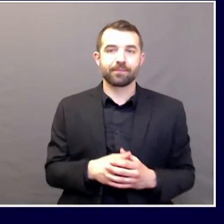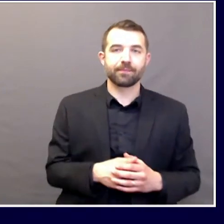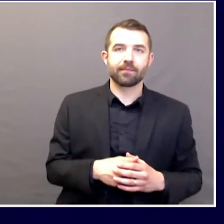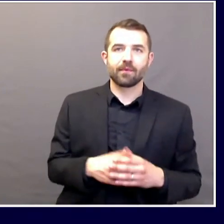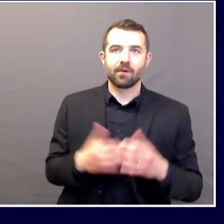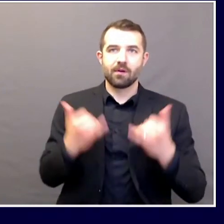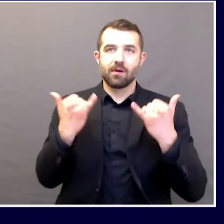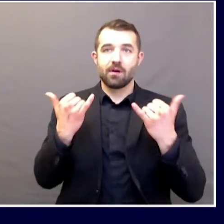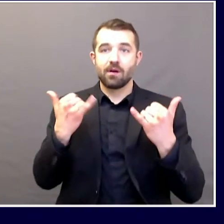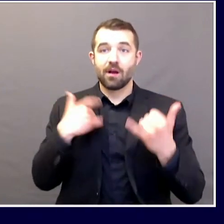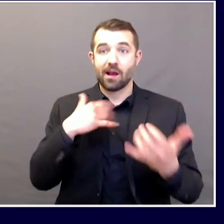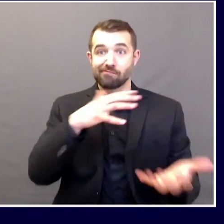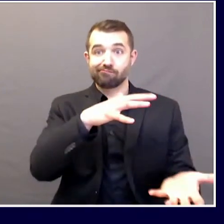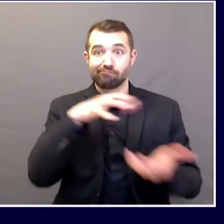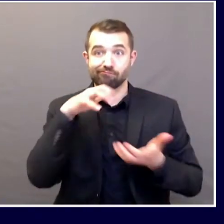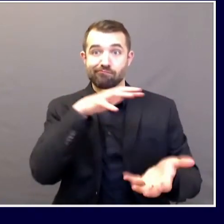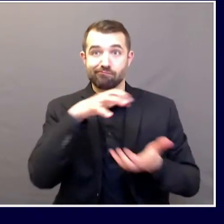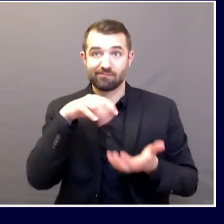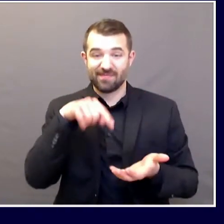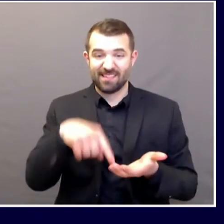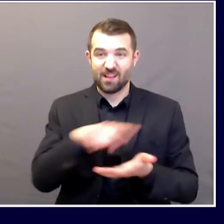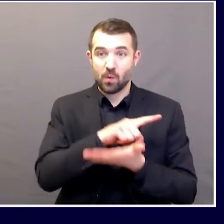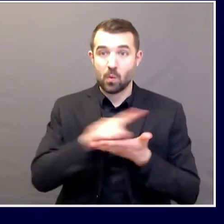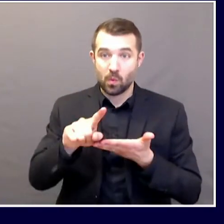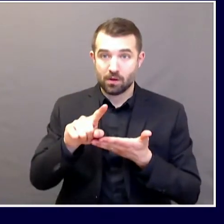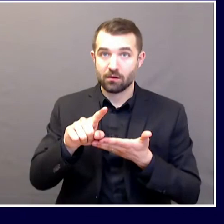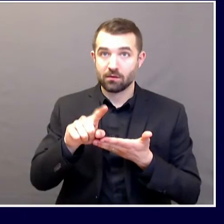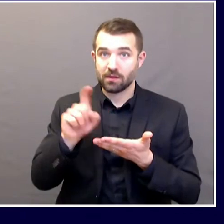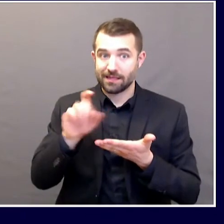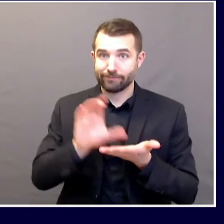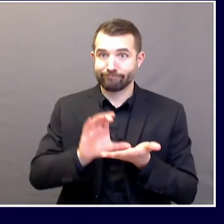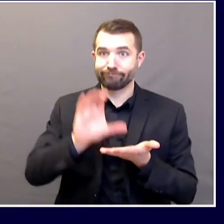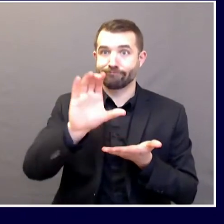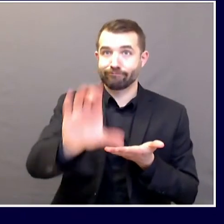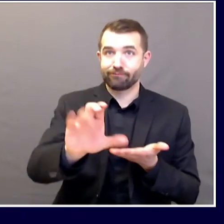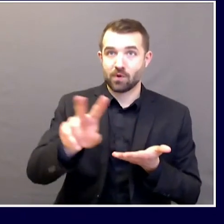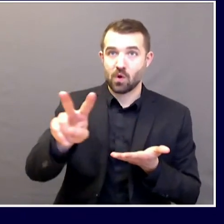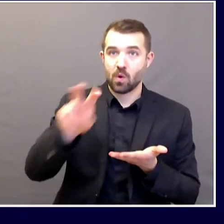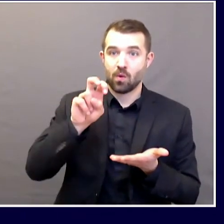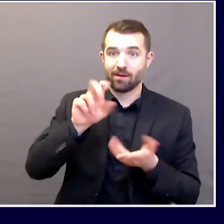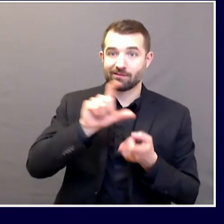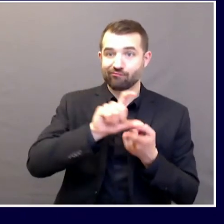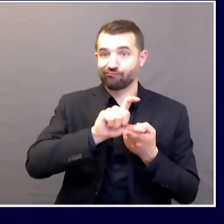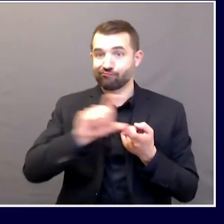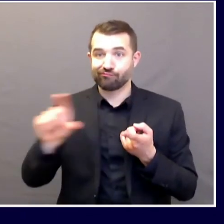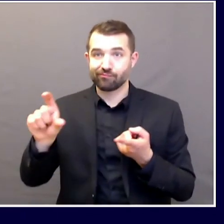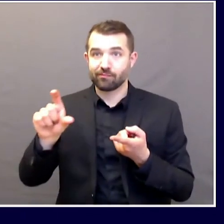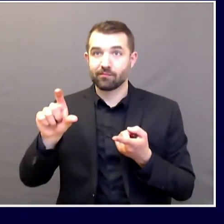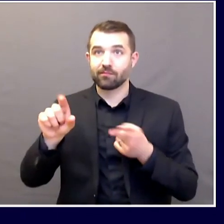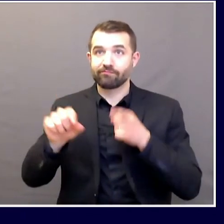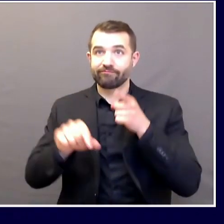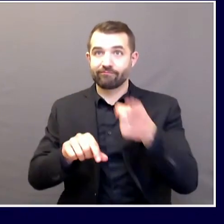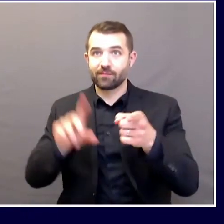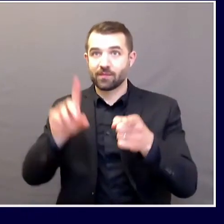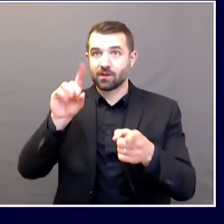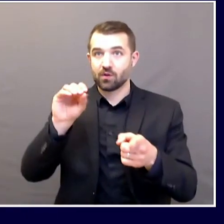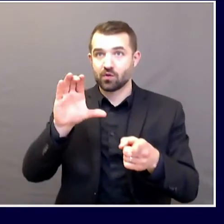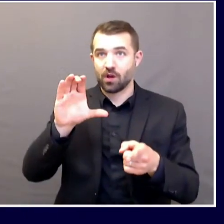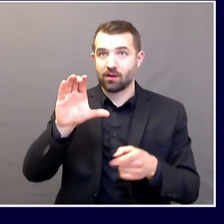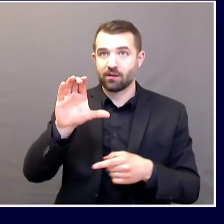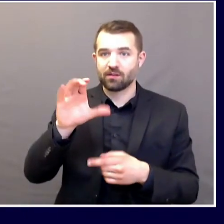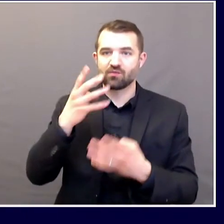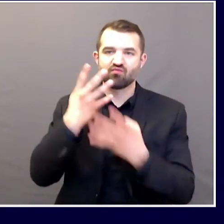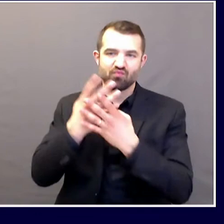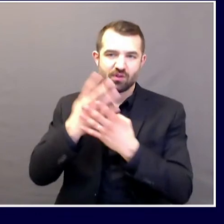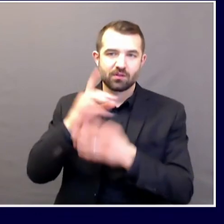doses are going to the Department of Corrections. I assume that those are for the prisoners that will start to be vaccinated. And I